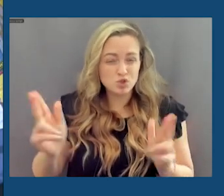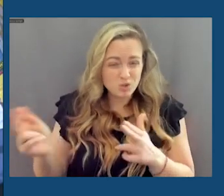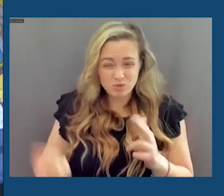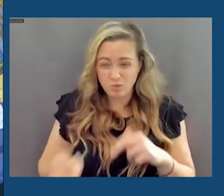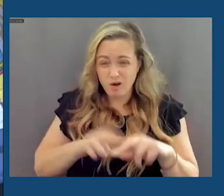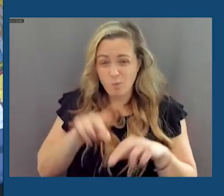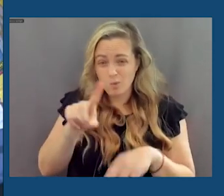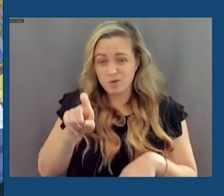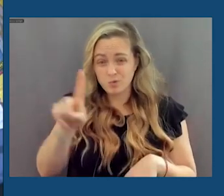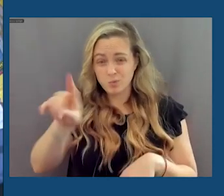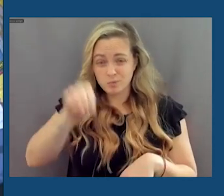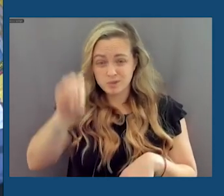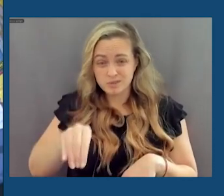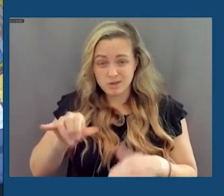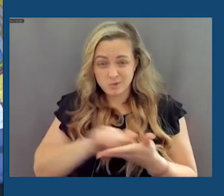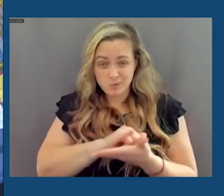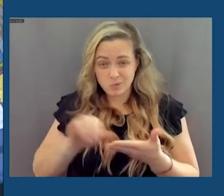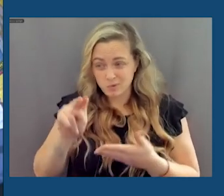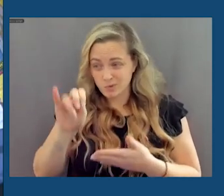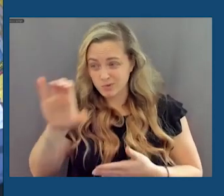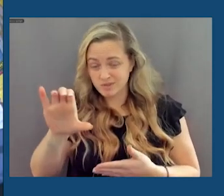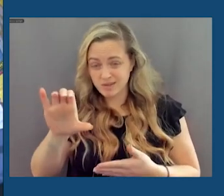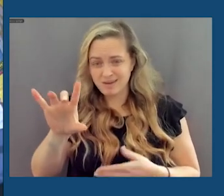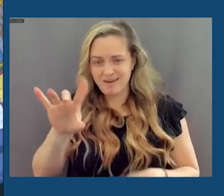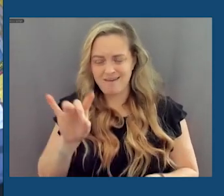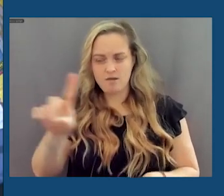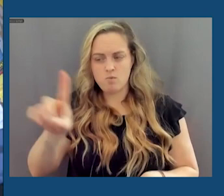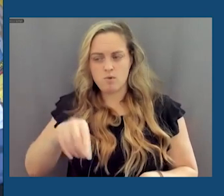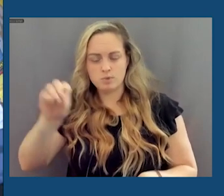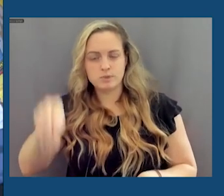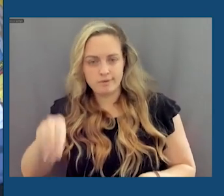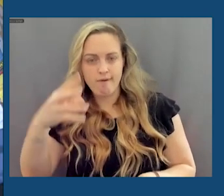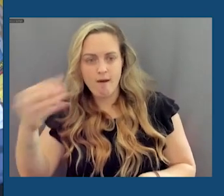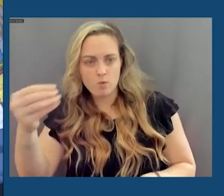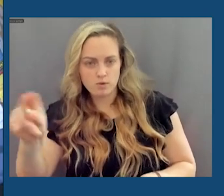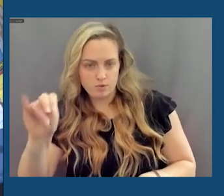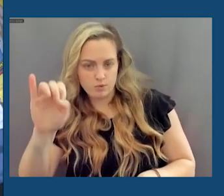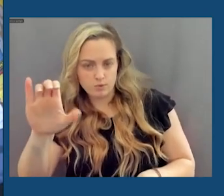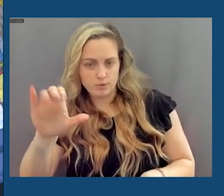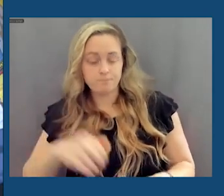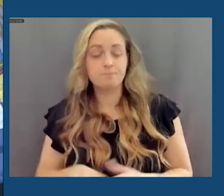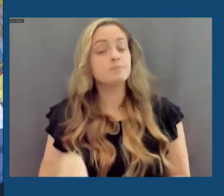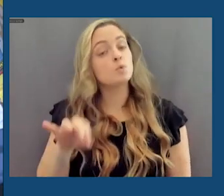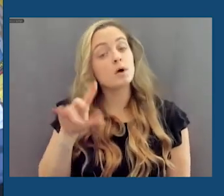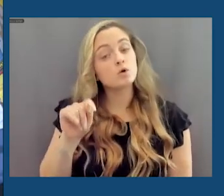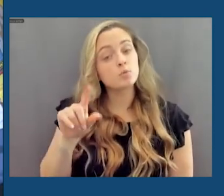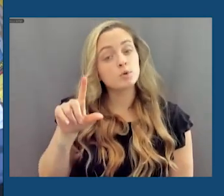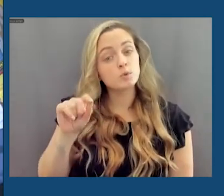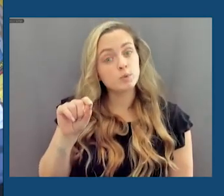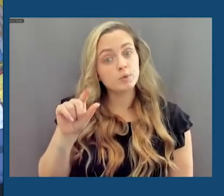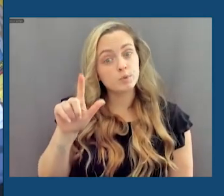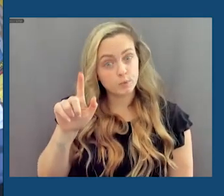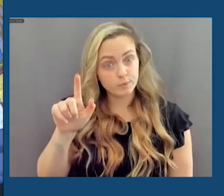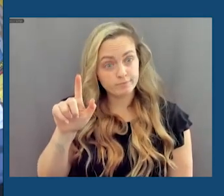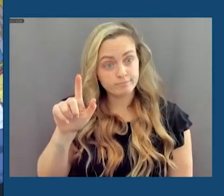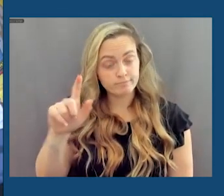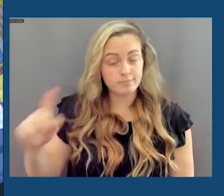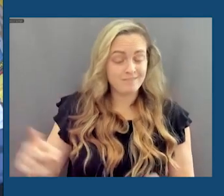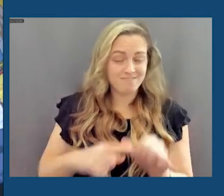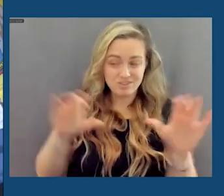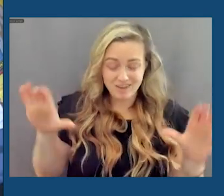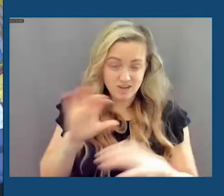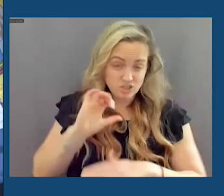City, 81% outside of New York City. In October 2021, one of the first actions that the